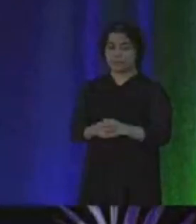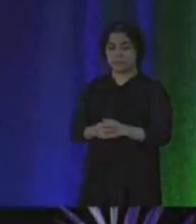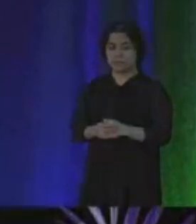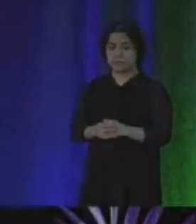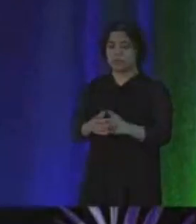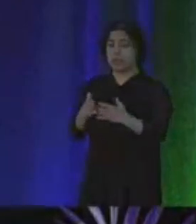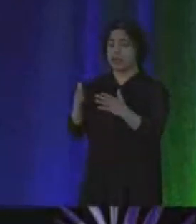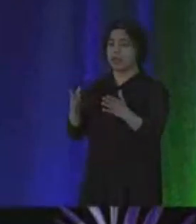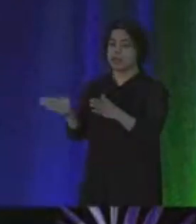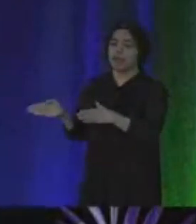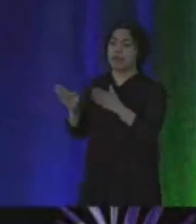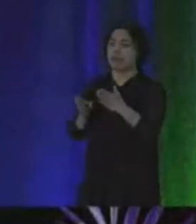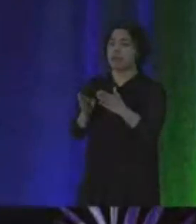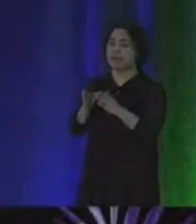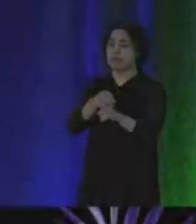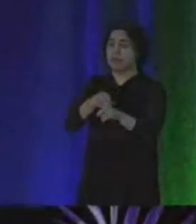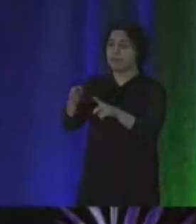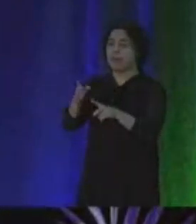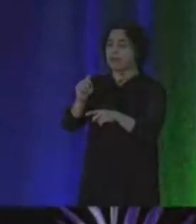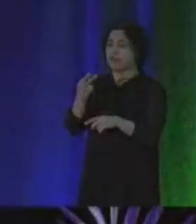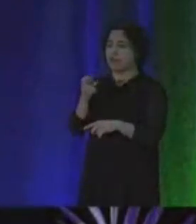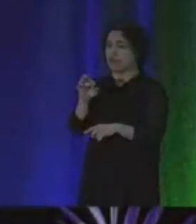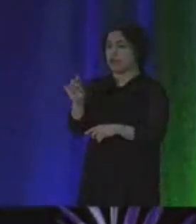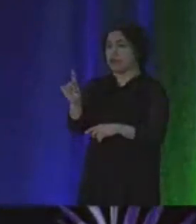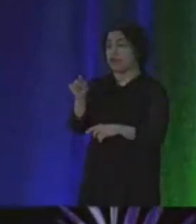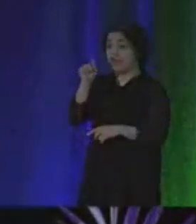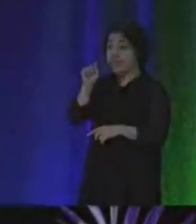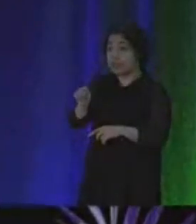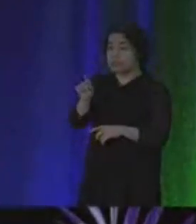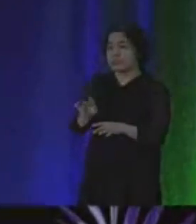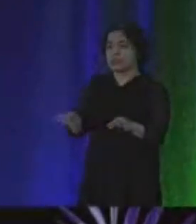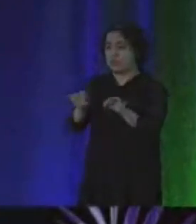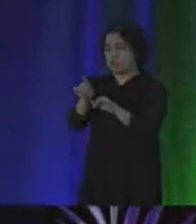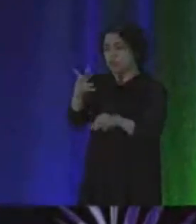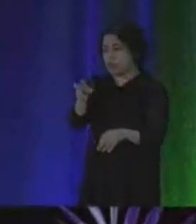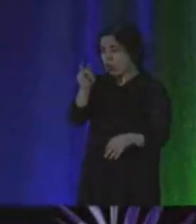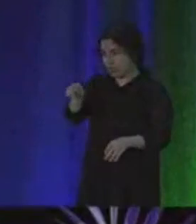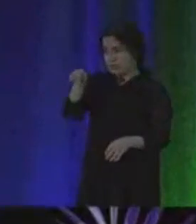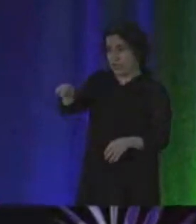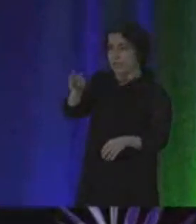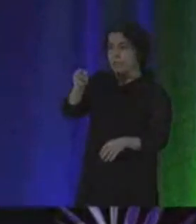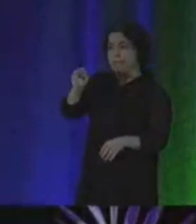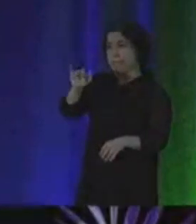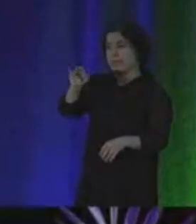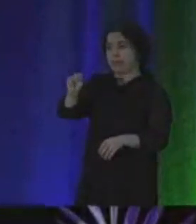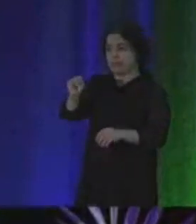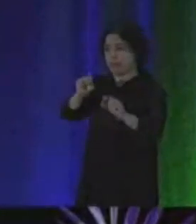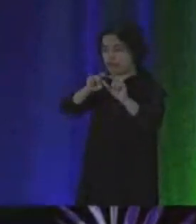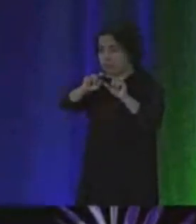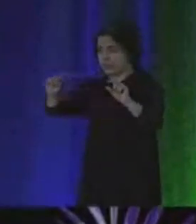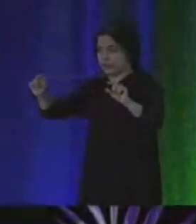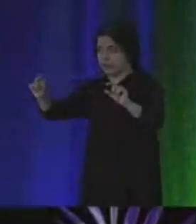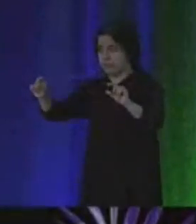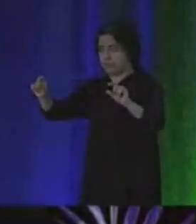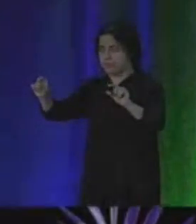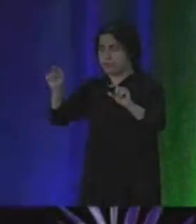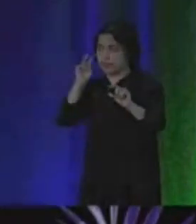thread. This is really what you want to look at right here. So this kind of works. Like, you can look in here and